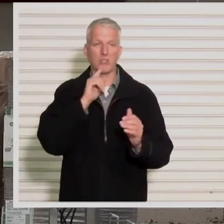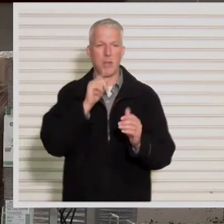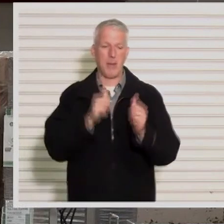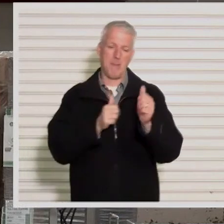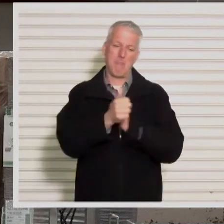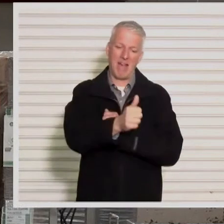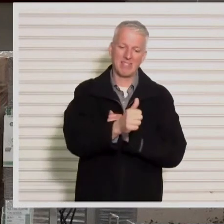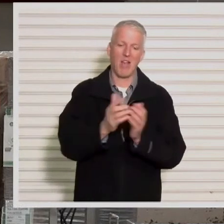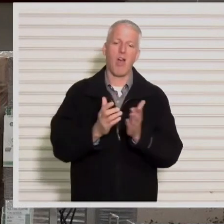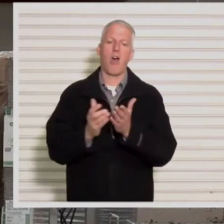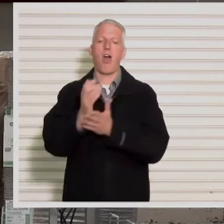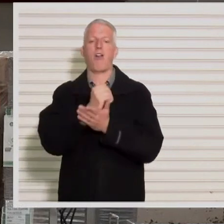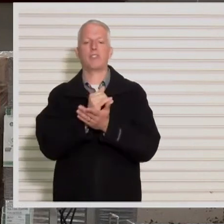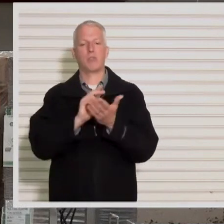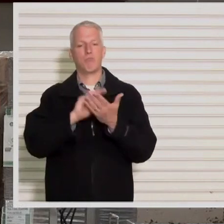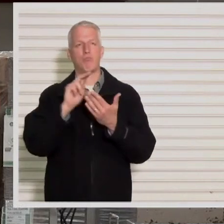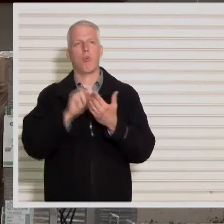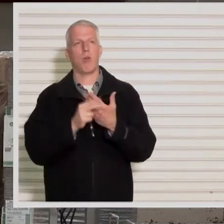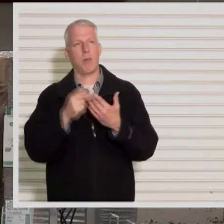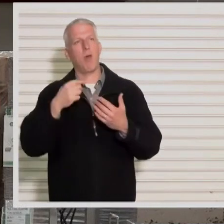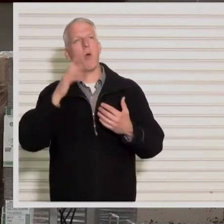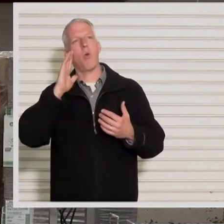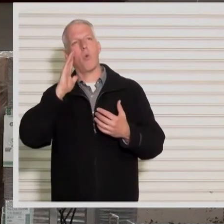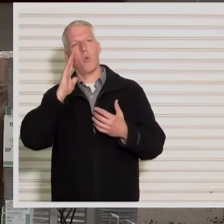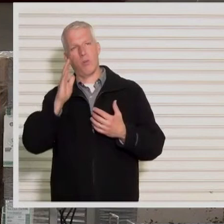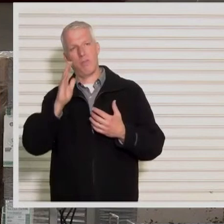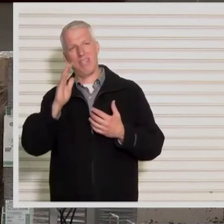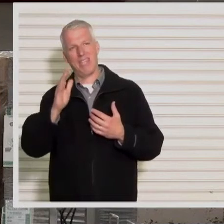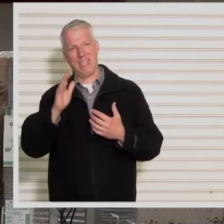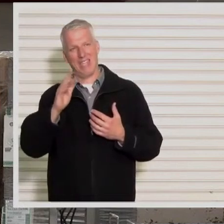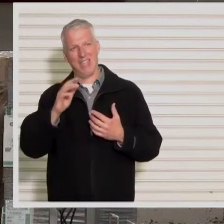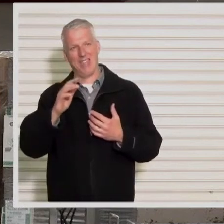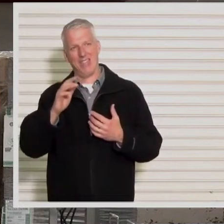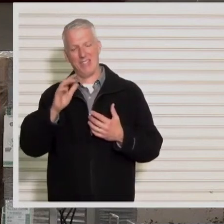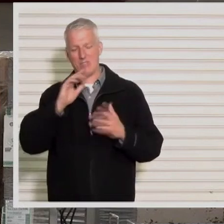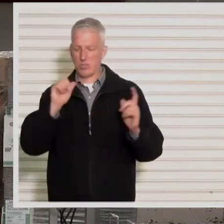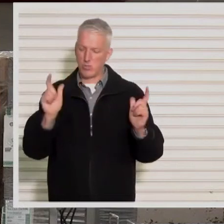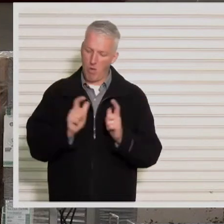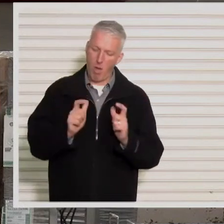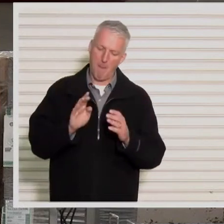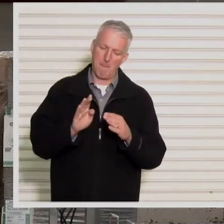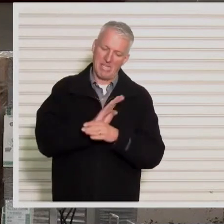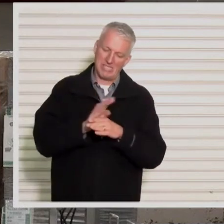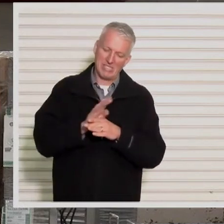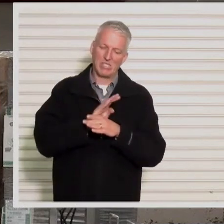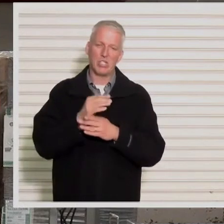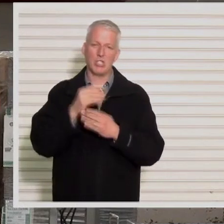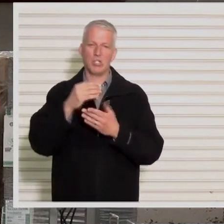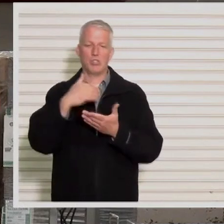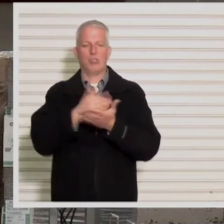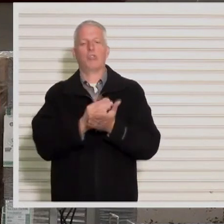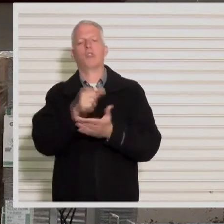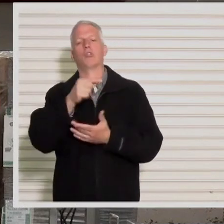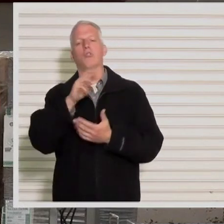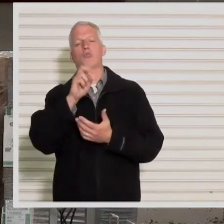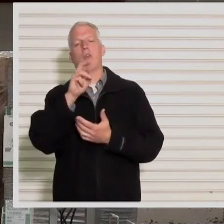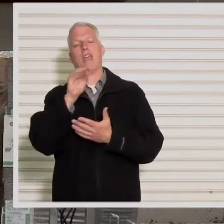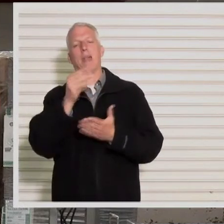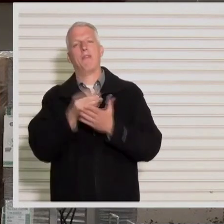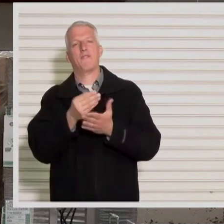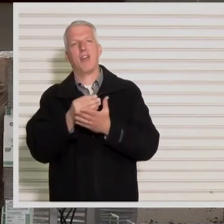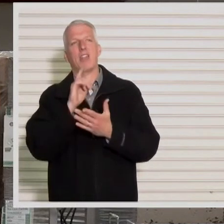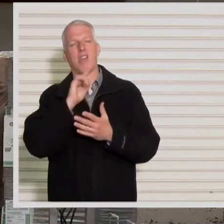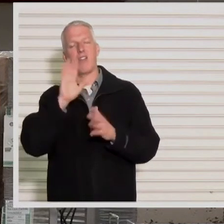that includes, among other things, billions of dollars of small business grants targeting our